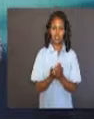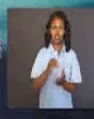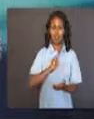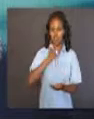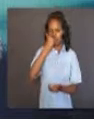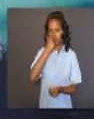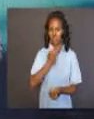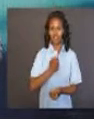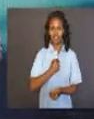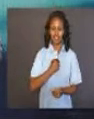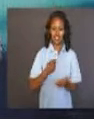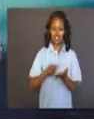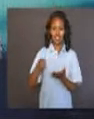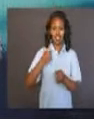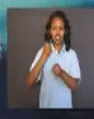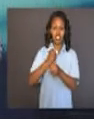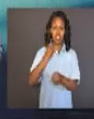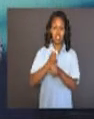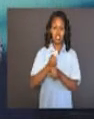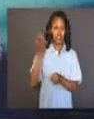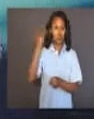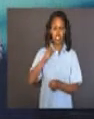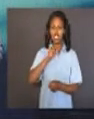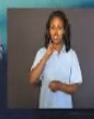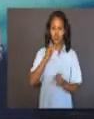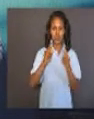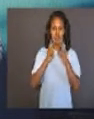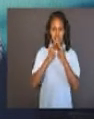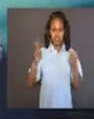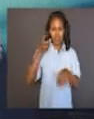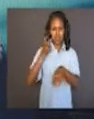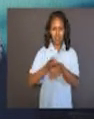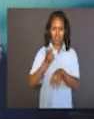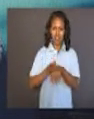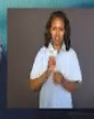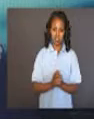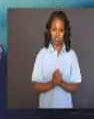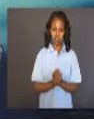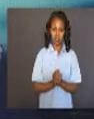I believe that task was not too difficult.